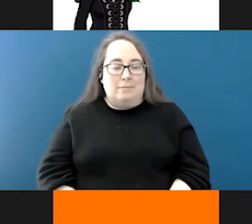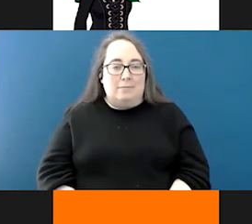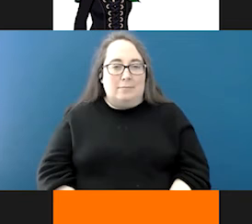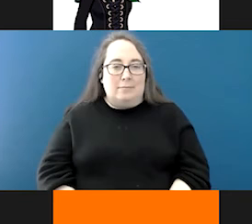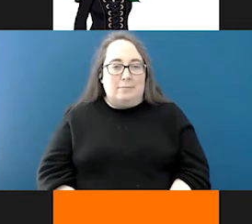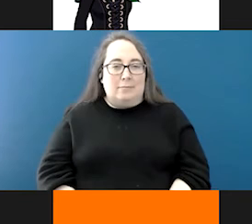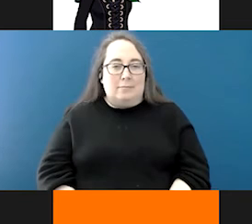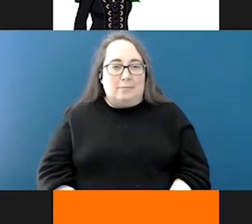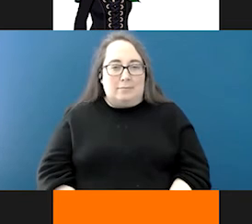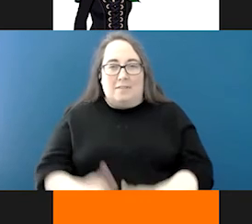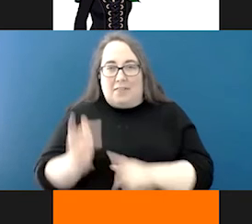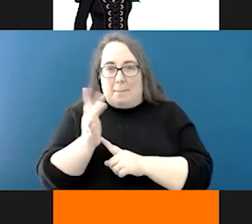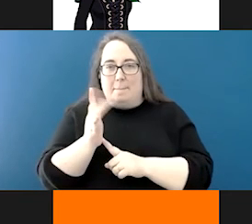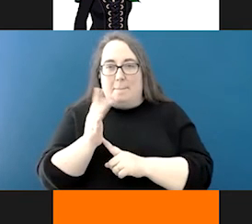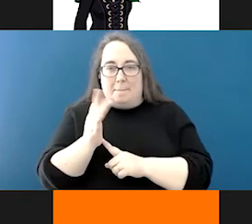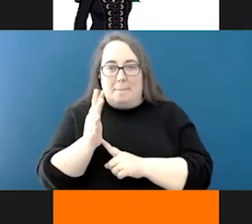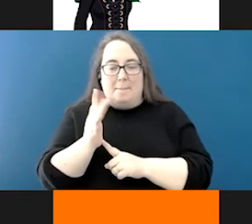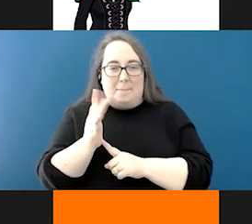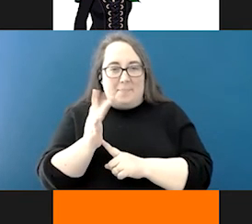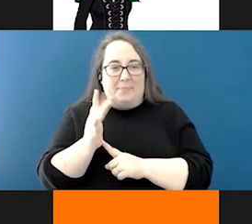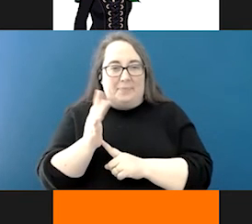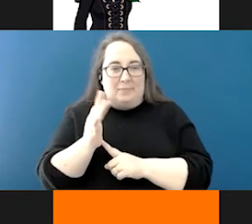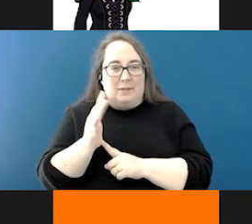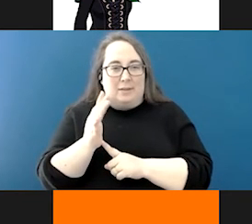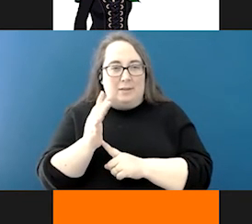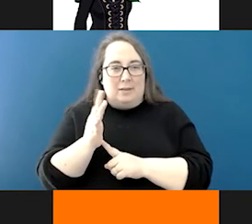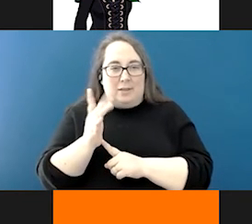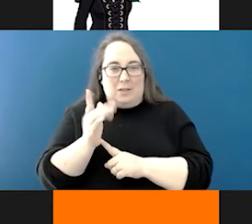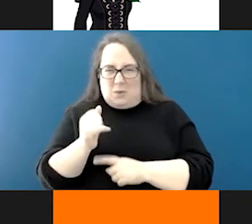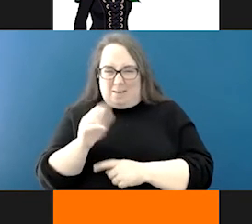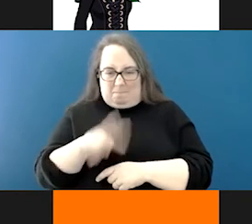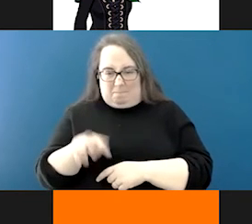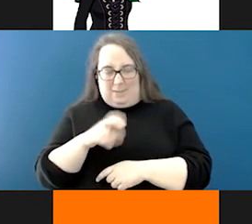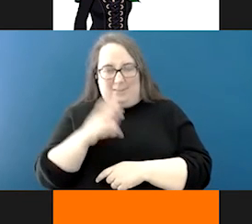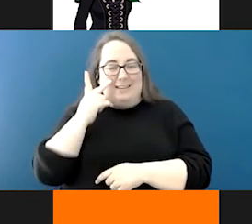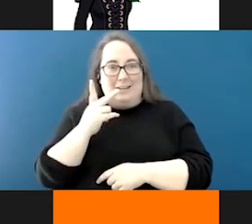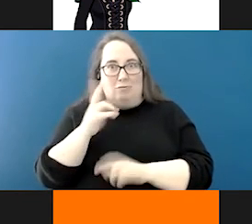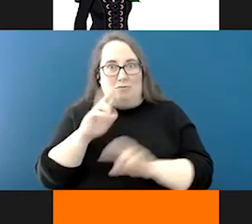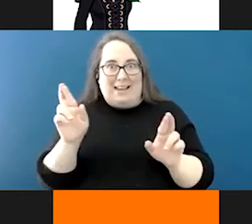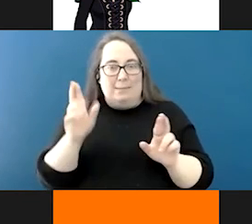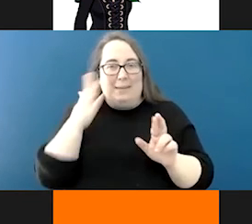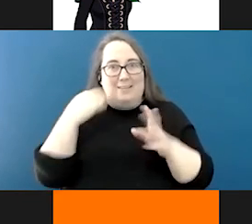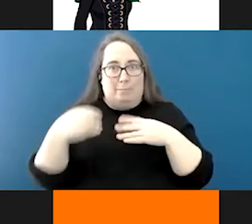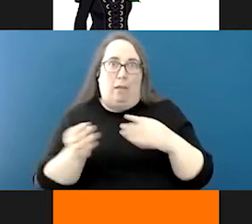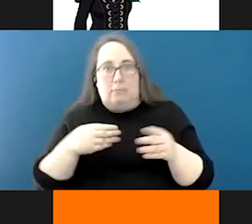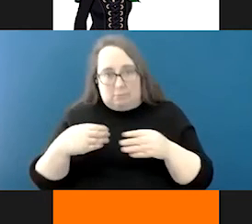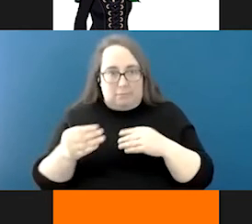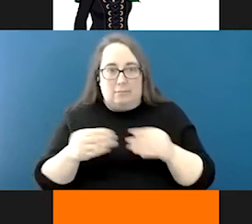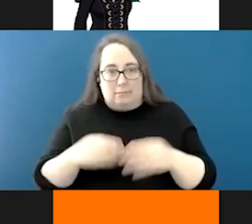So I just have the flame a little close, and you can kind of tell when it's ready because it kind of starts bending.